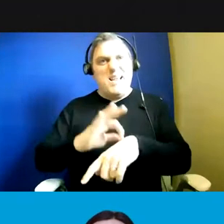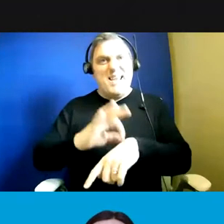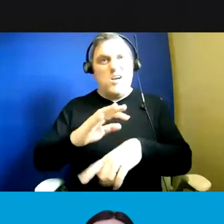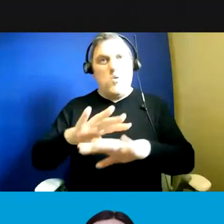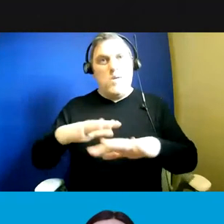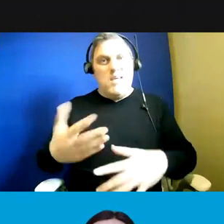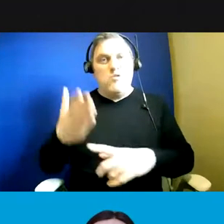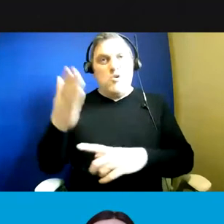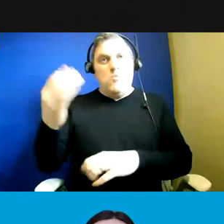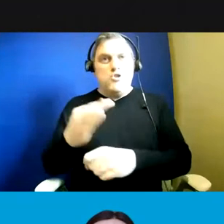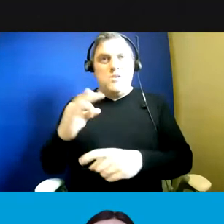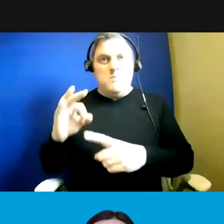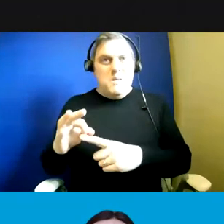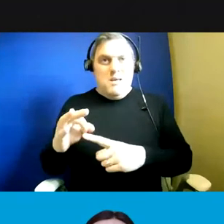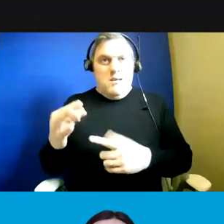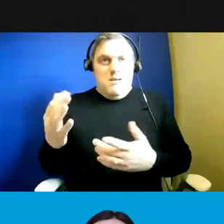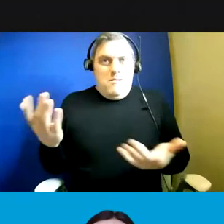GP?